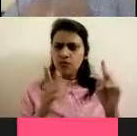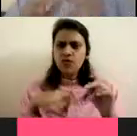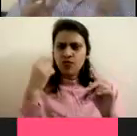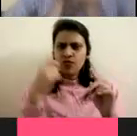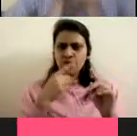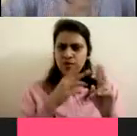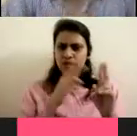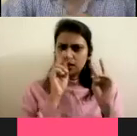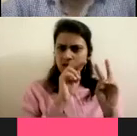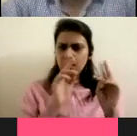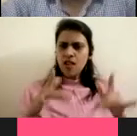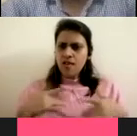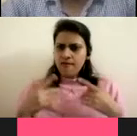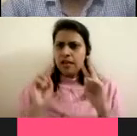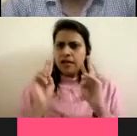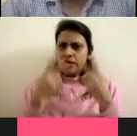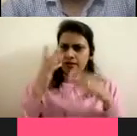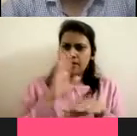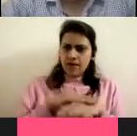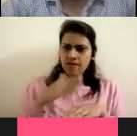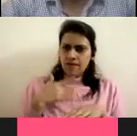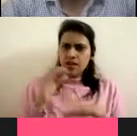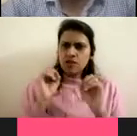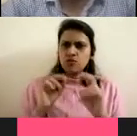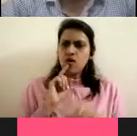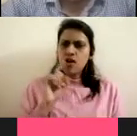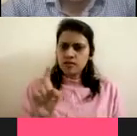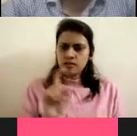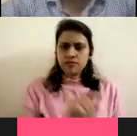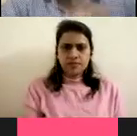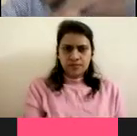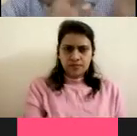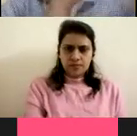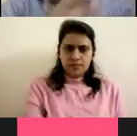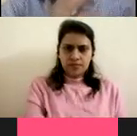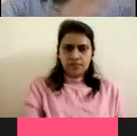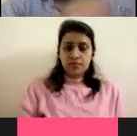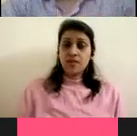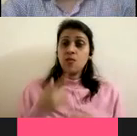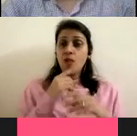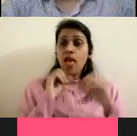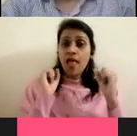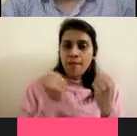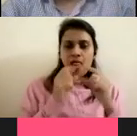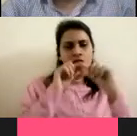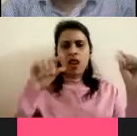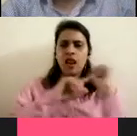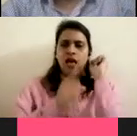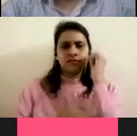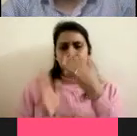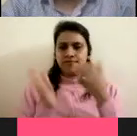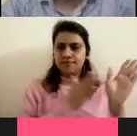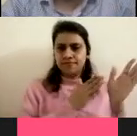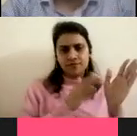did you experience anything different? Other than the message that it is ability that counts, you know, and the